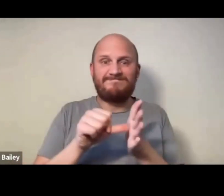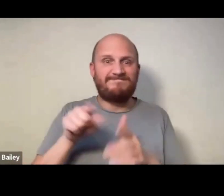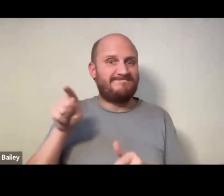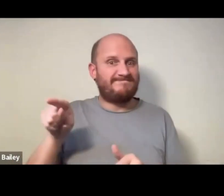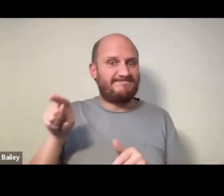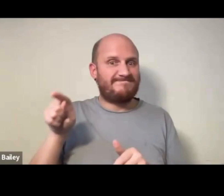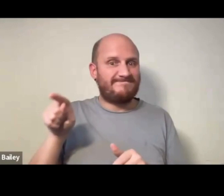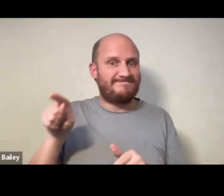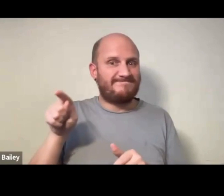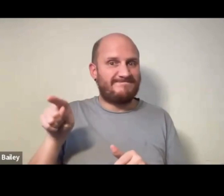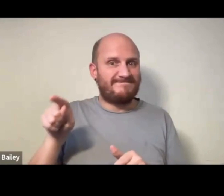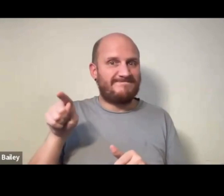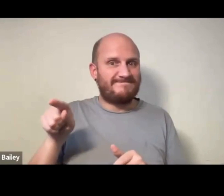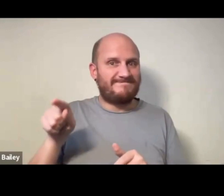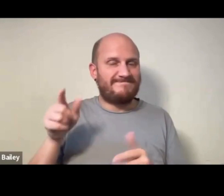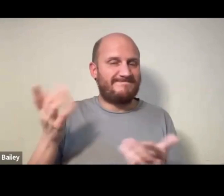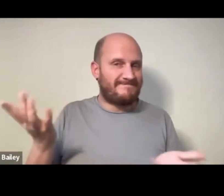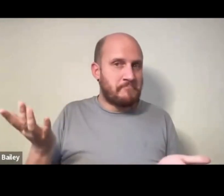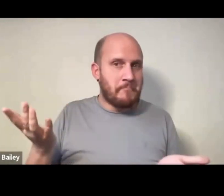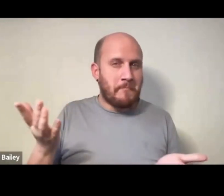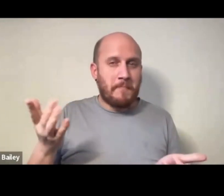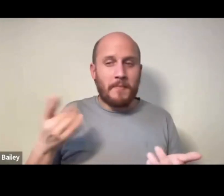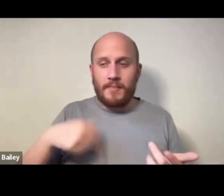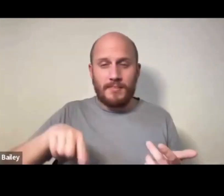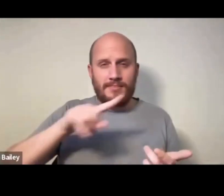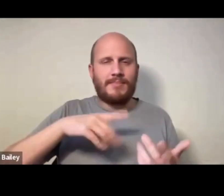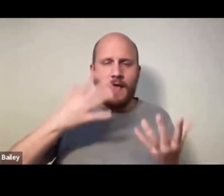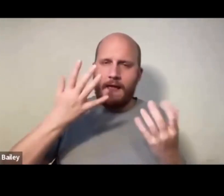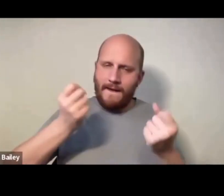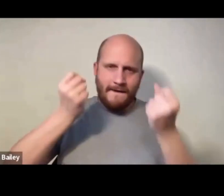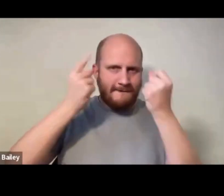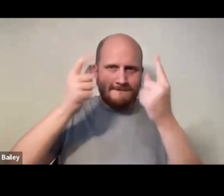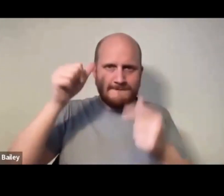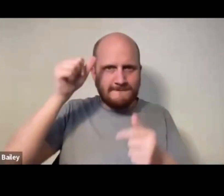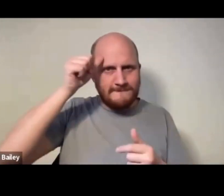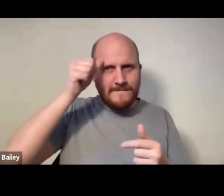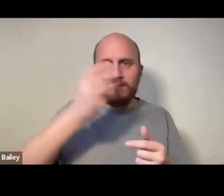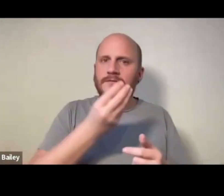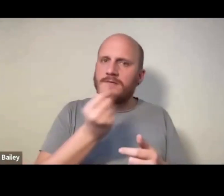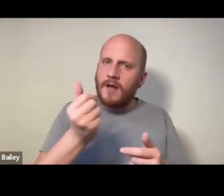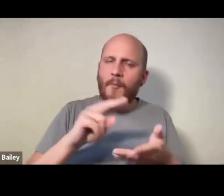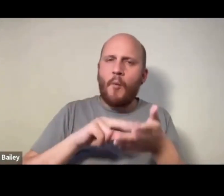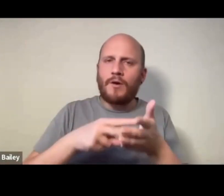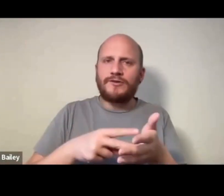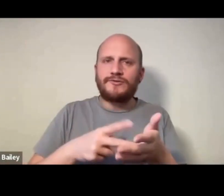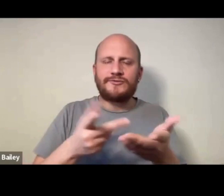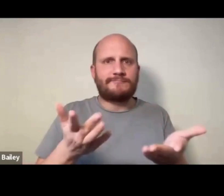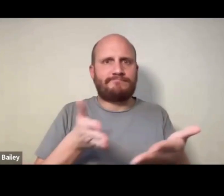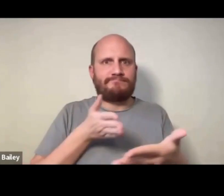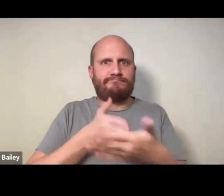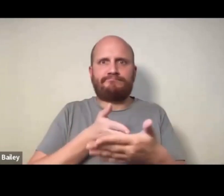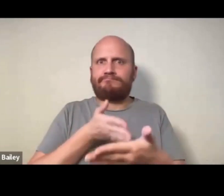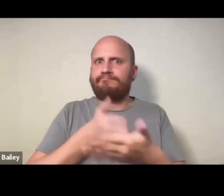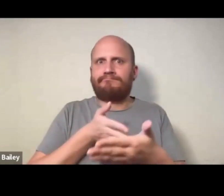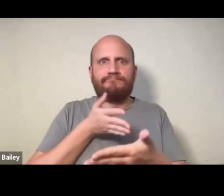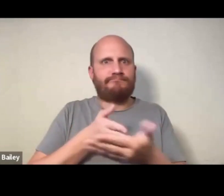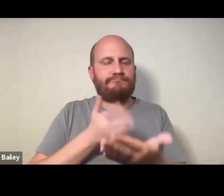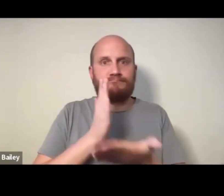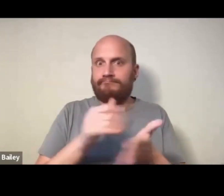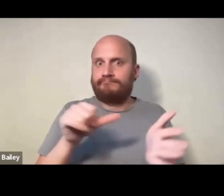survey. And there's a real recognition that for some organizations, those challenges are really difficult,